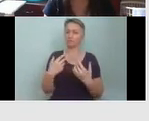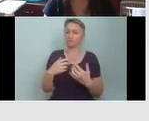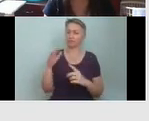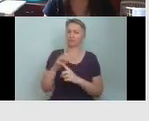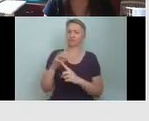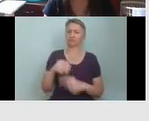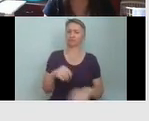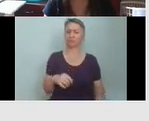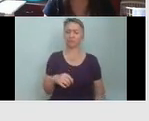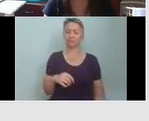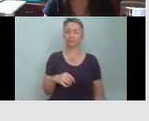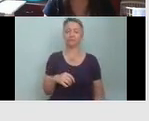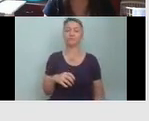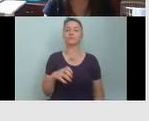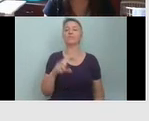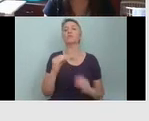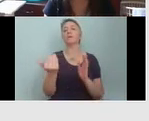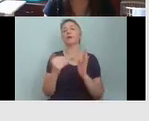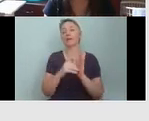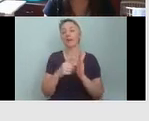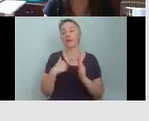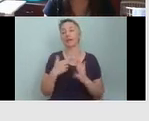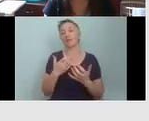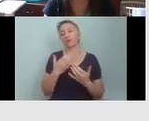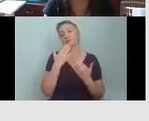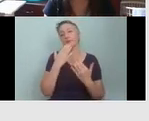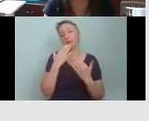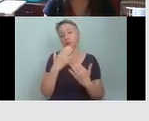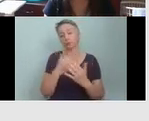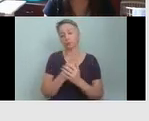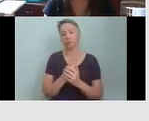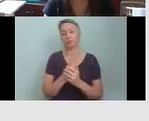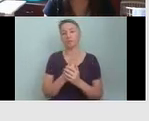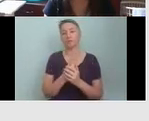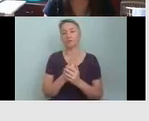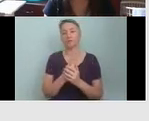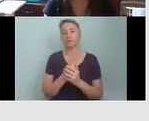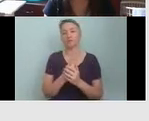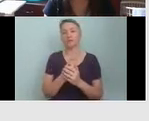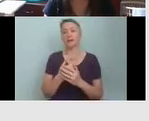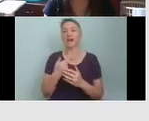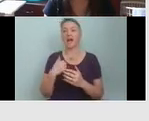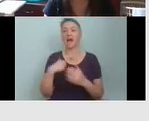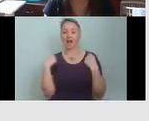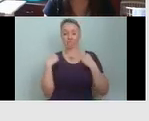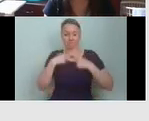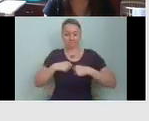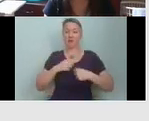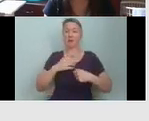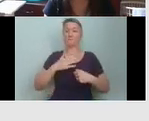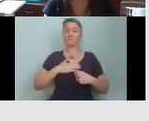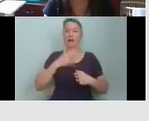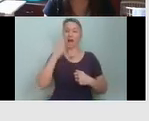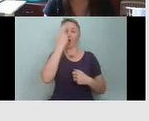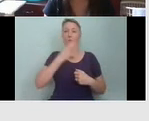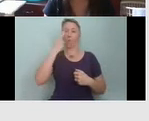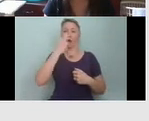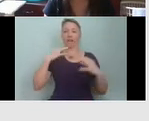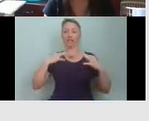So again, I want to thank you. I put on my Hawaii shirt today just so I could,